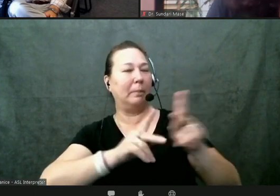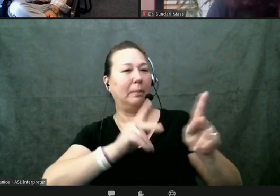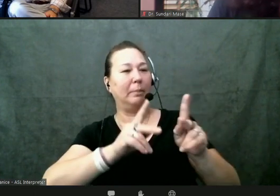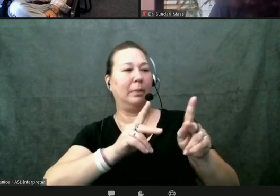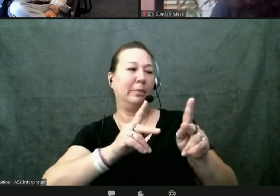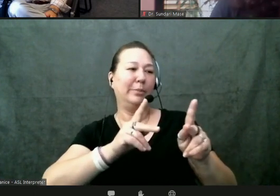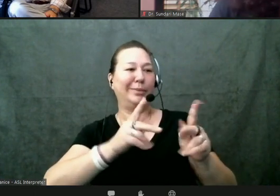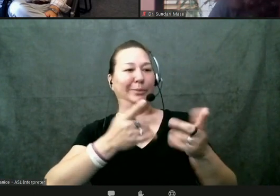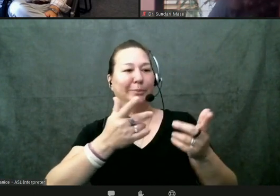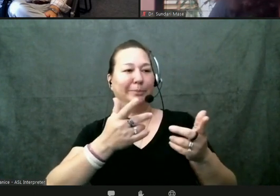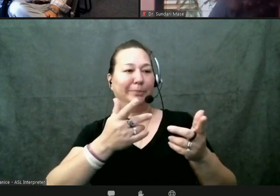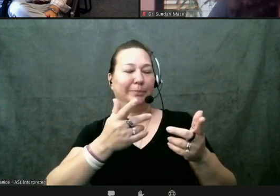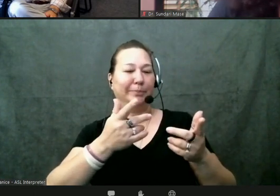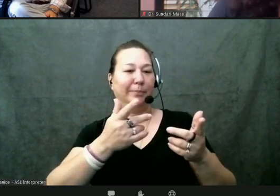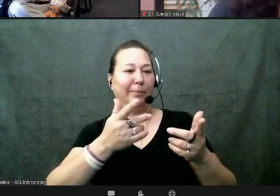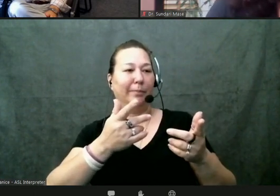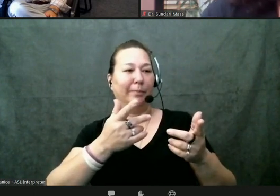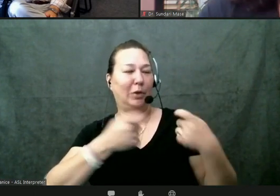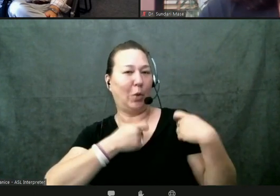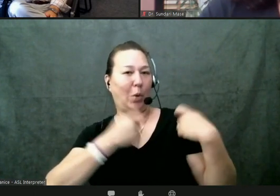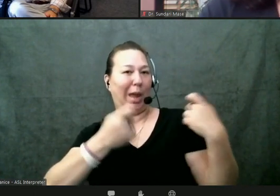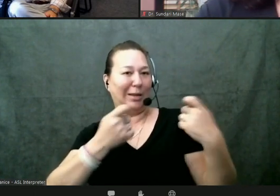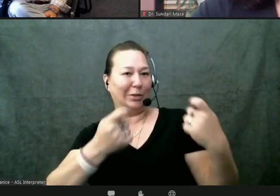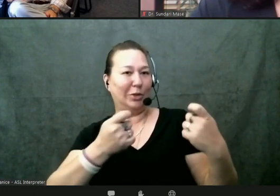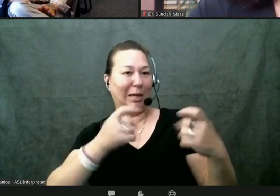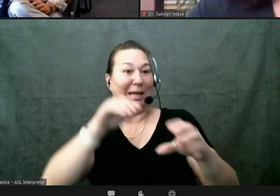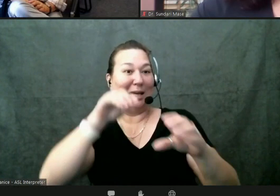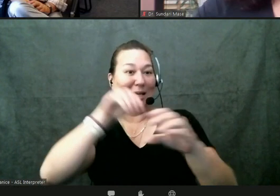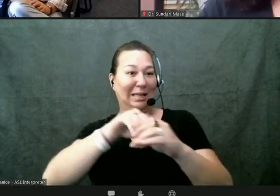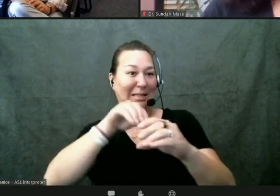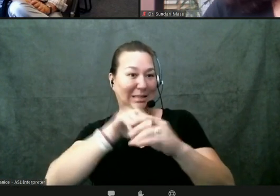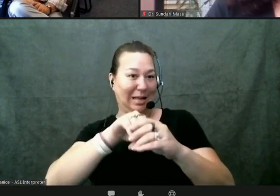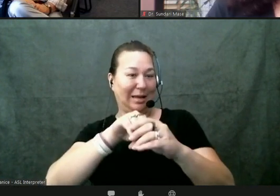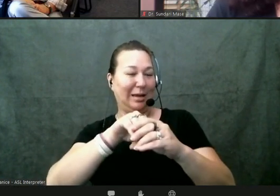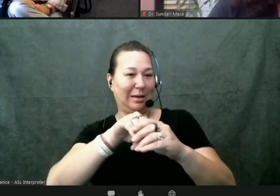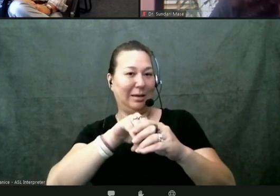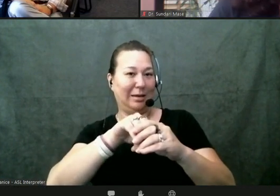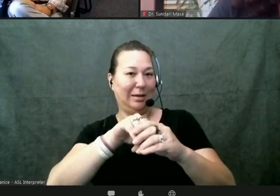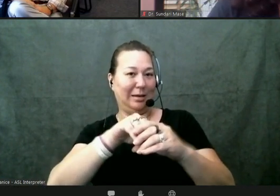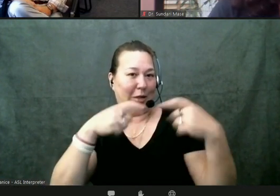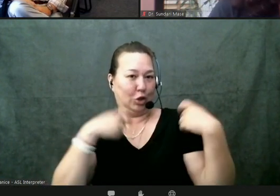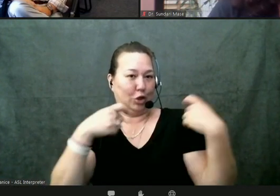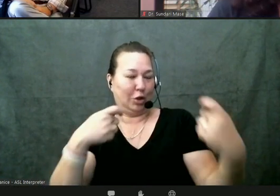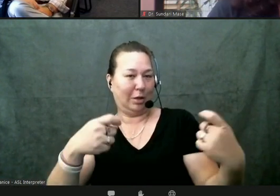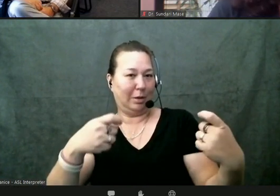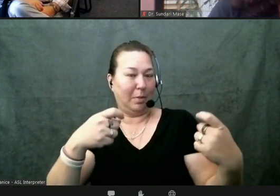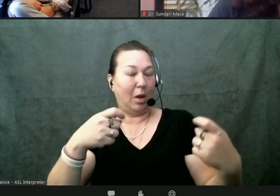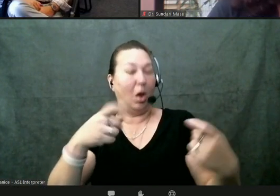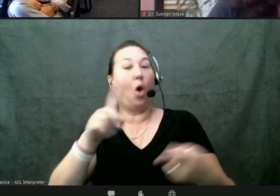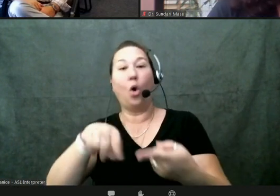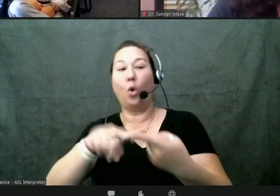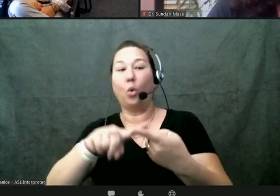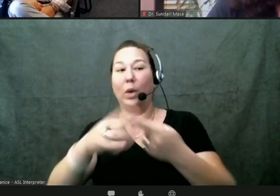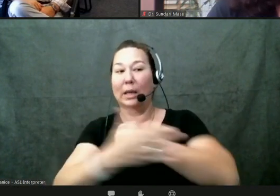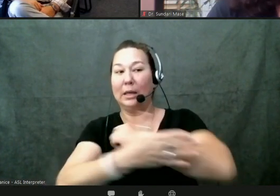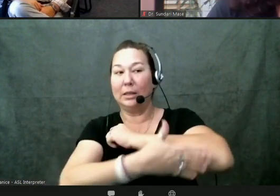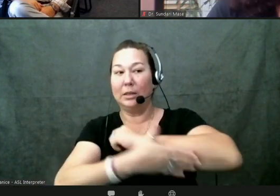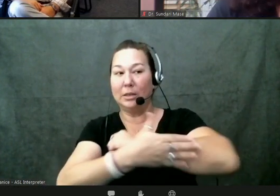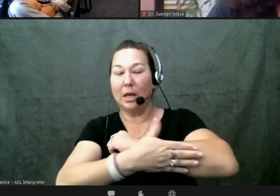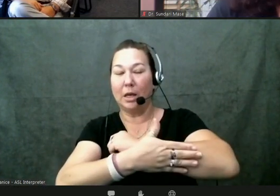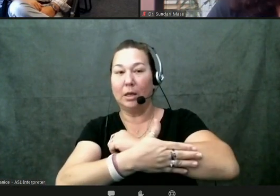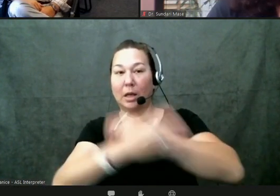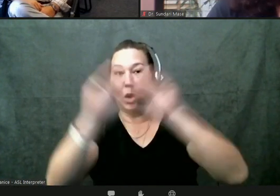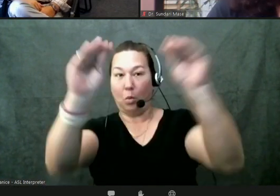to exercise indoors in a gym once the county is in the red